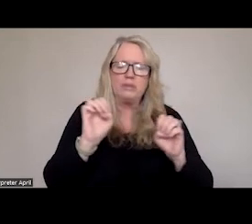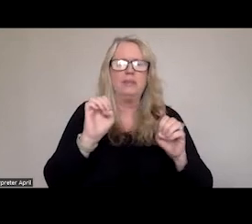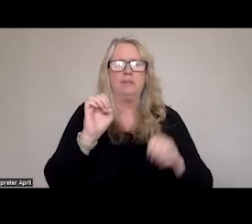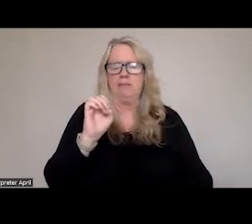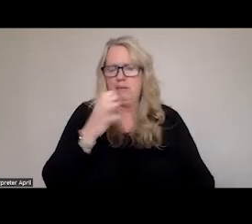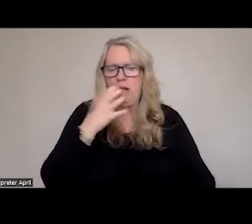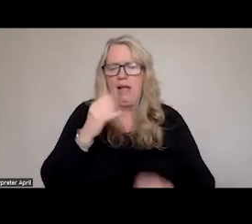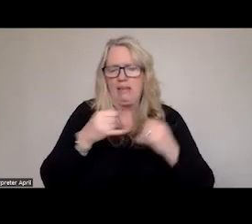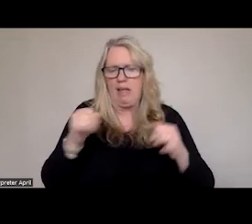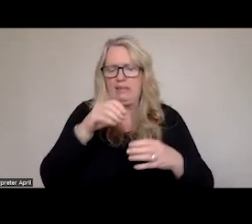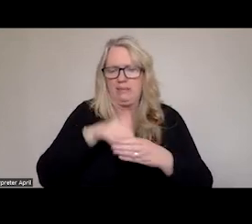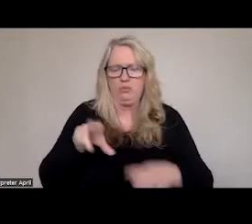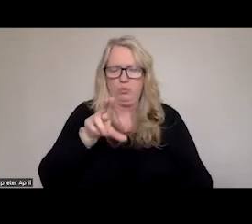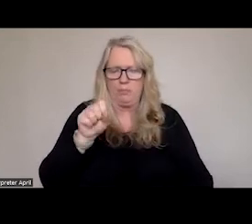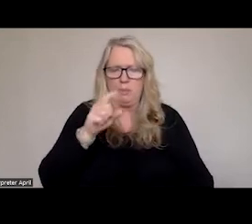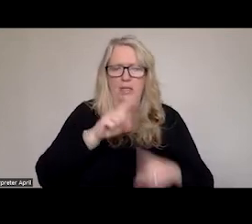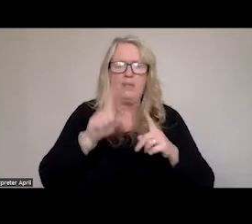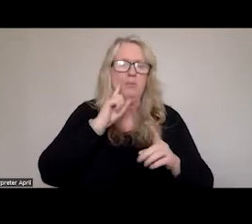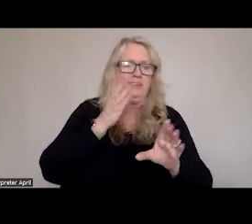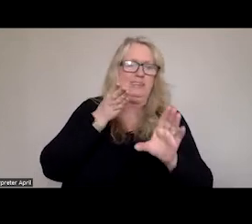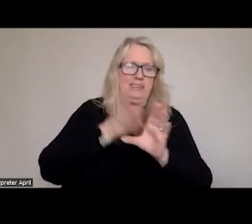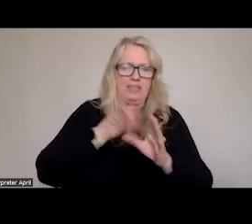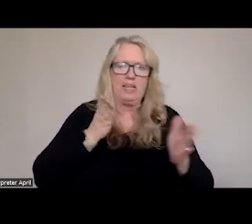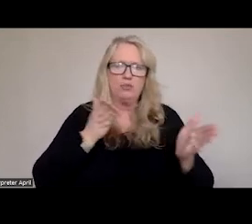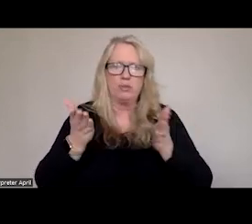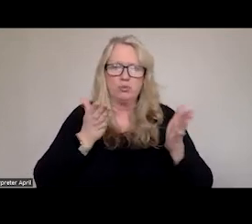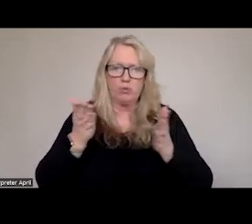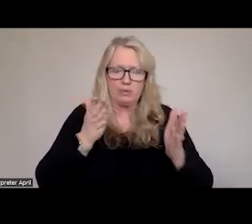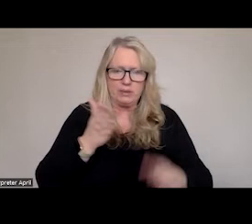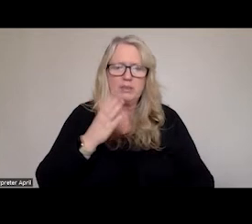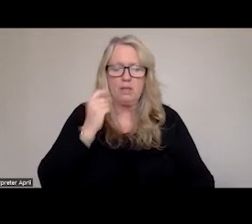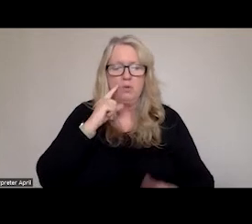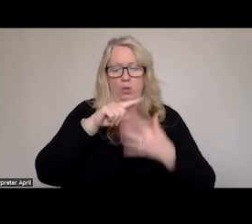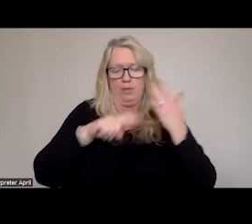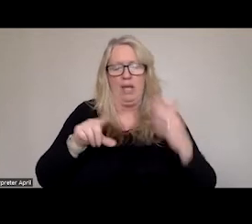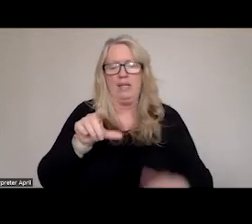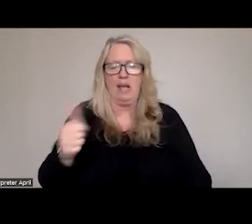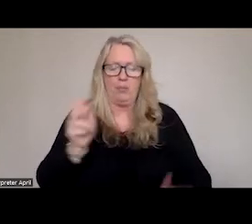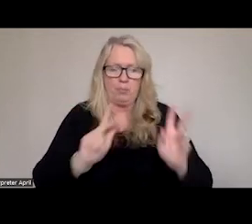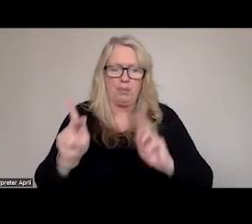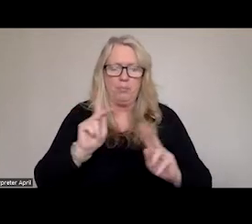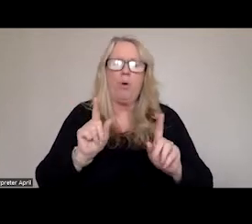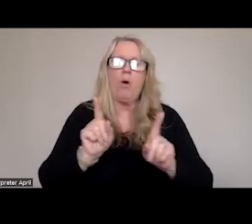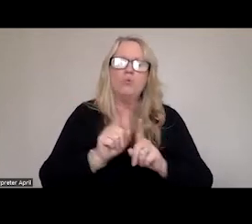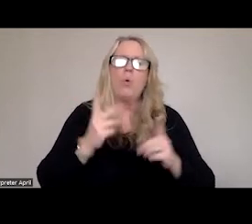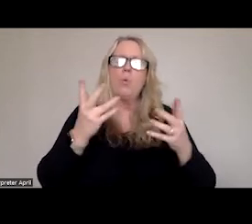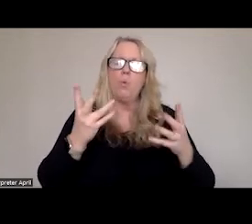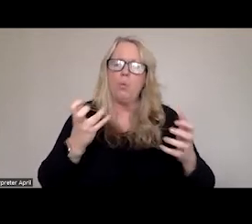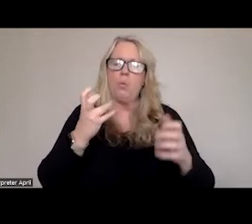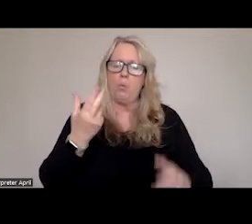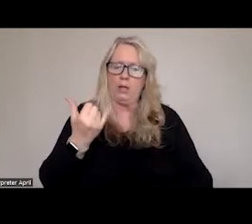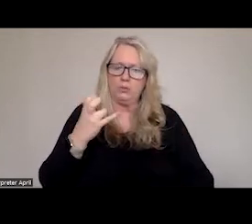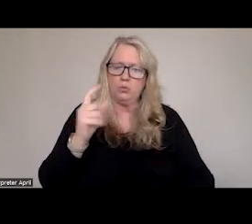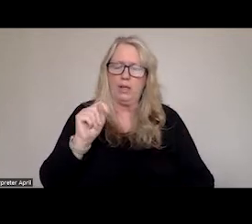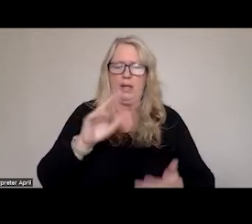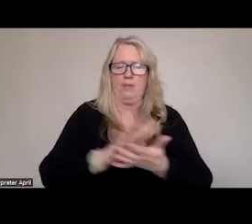was recently published in Psychiatric Services by Matthews and others. And also want to highlight a